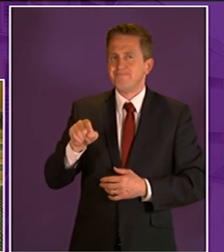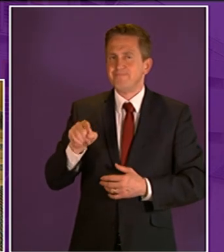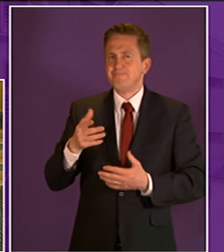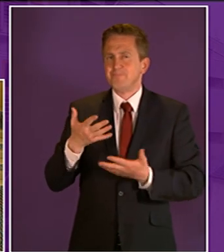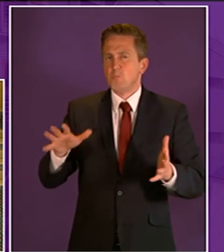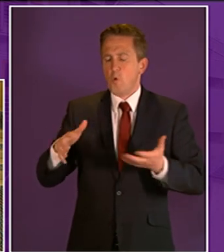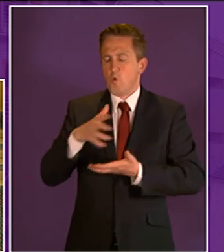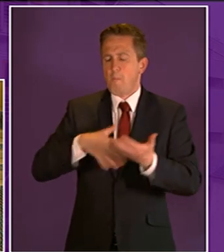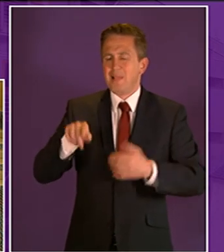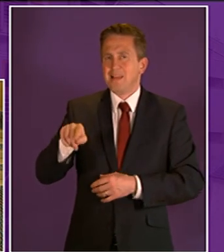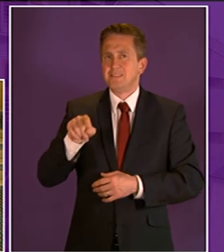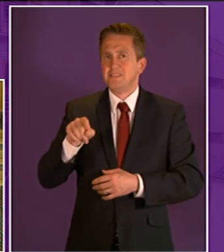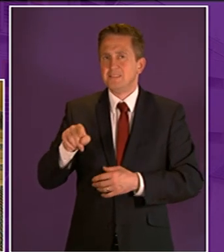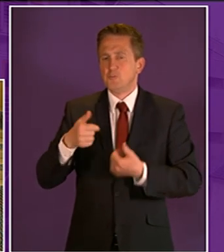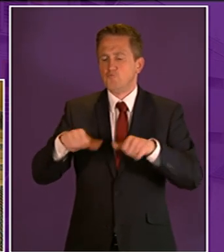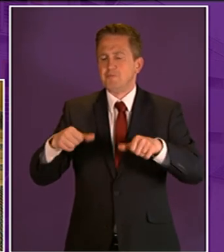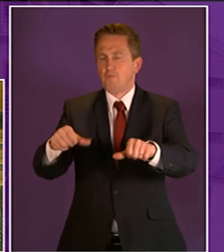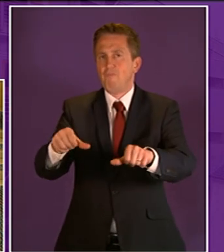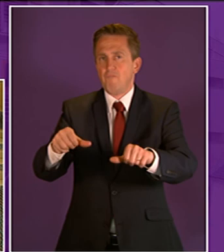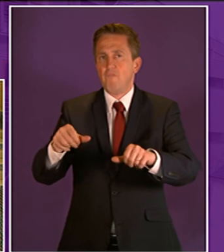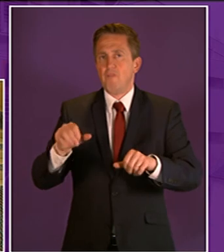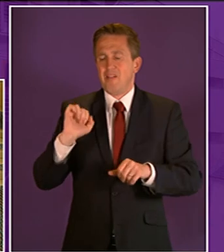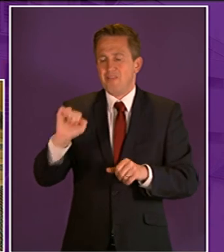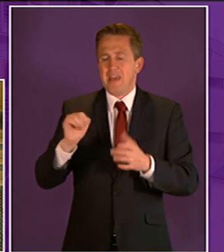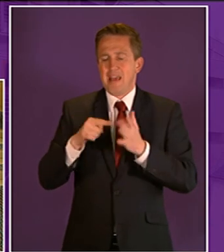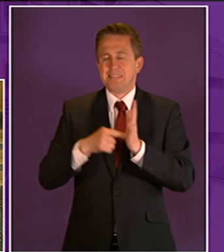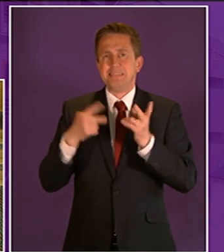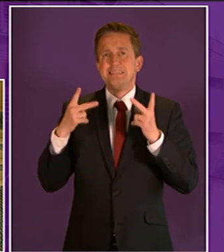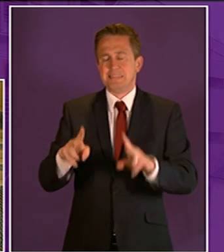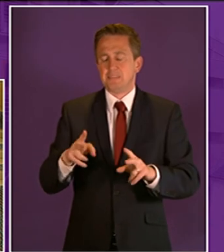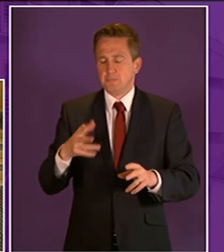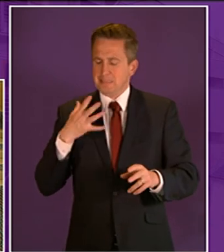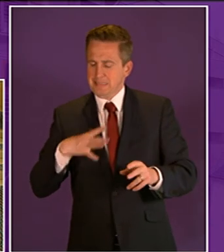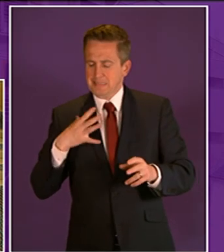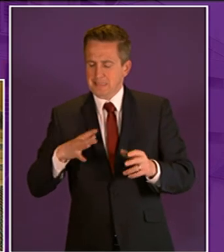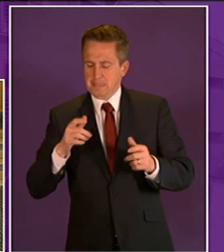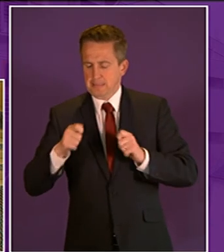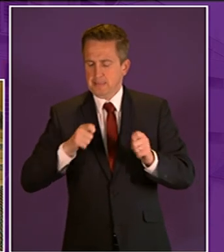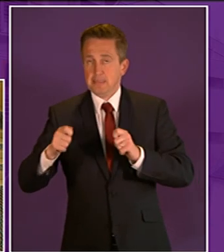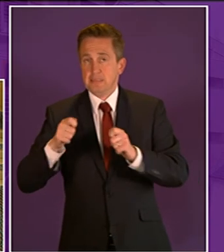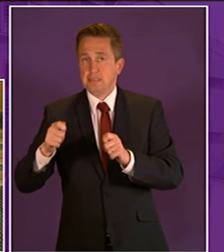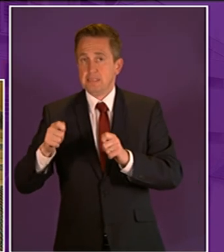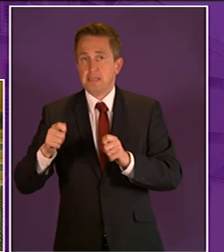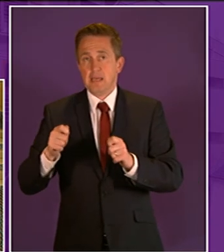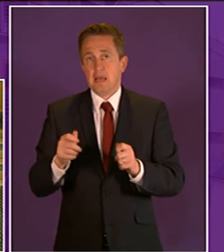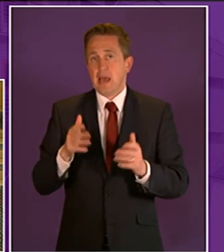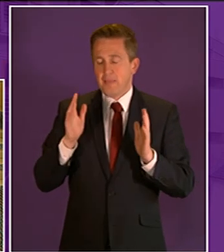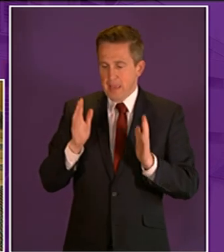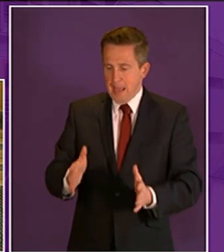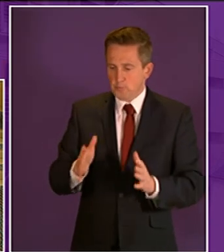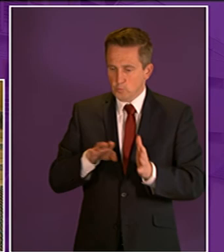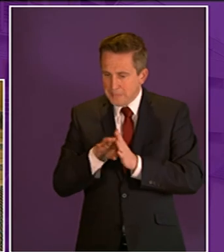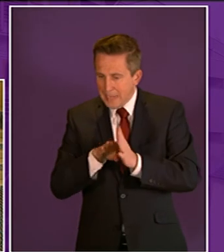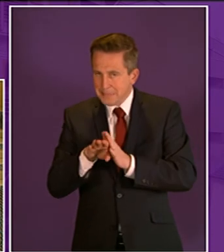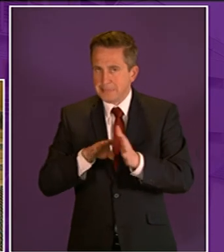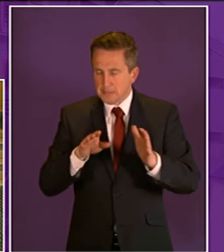taken a little bit longer to get those systems back up and running because they have to be done. That has to be done in a safe way. They have to be